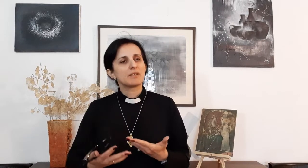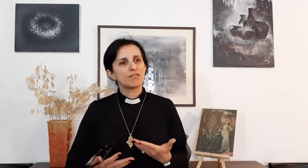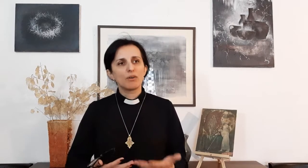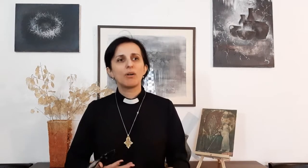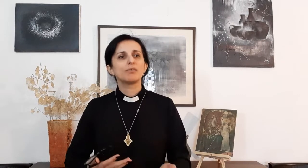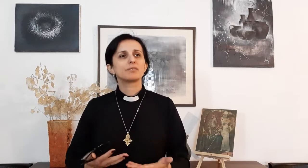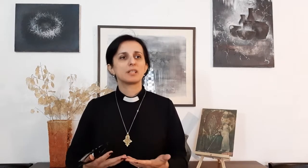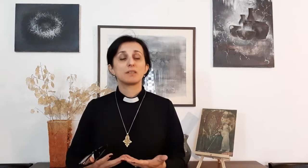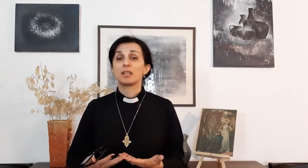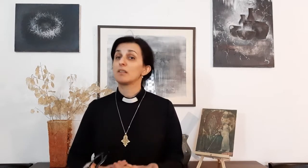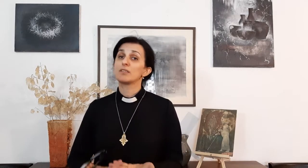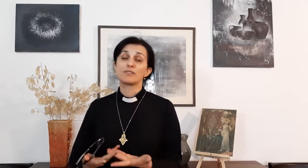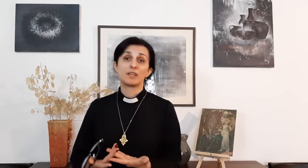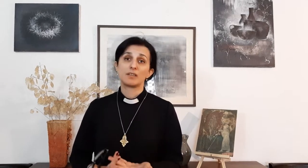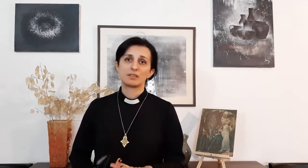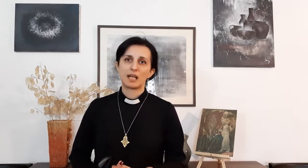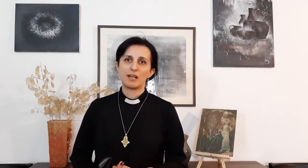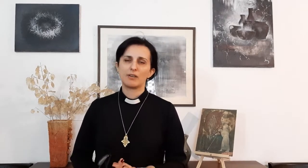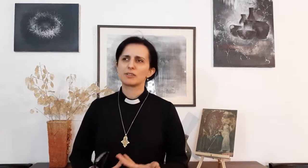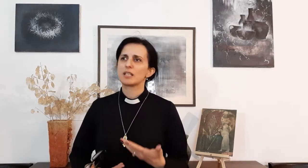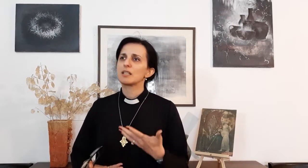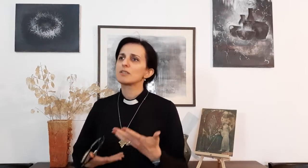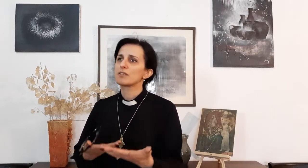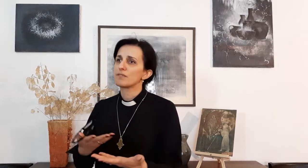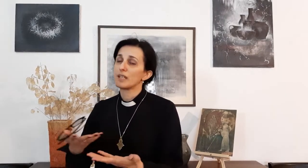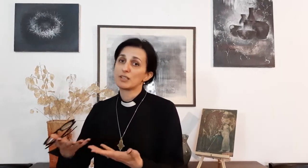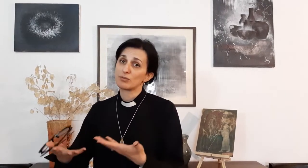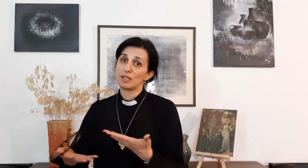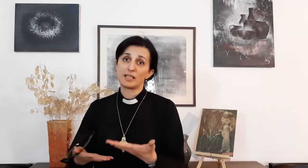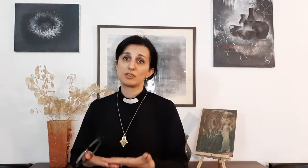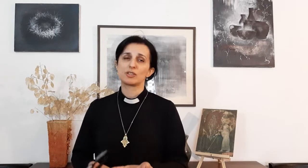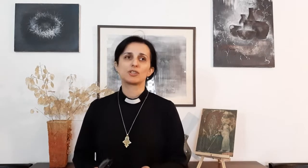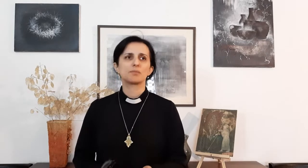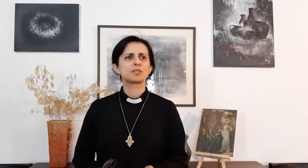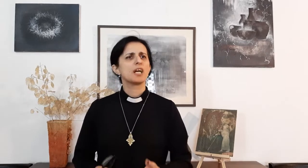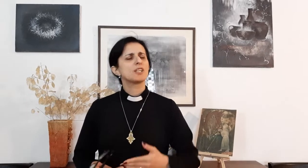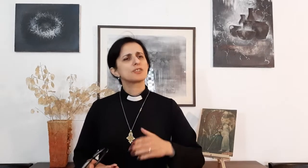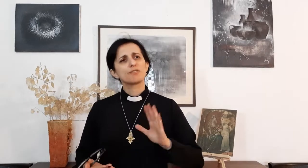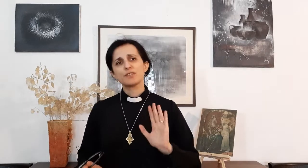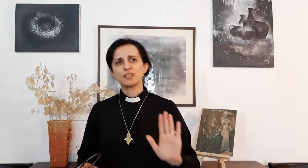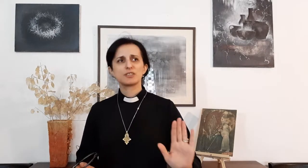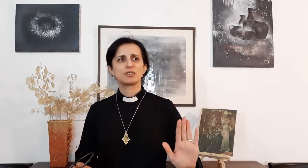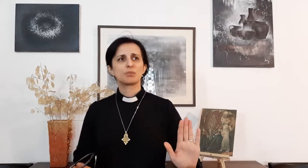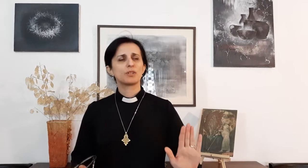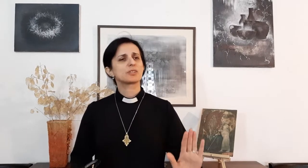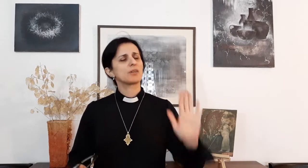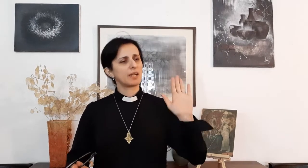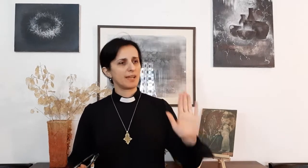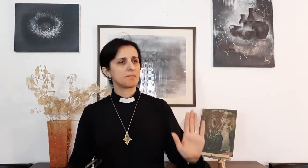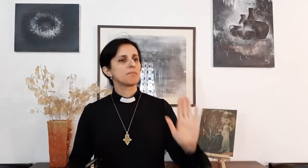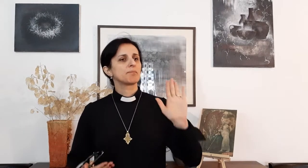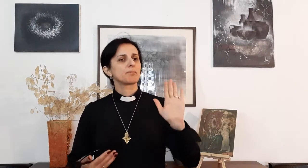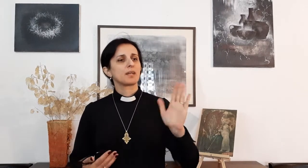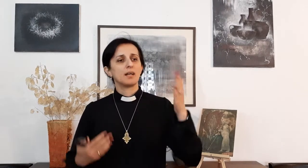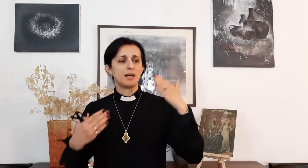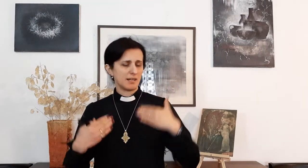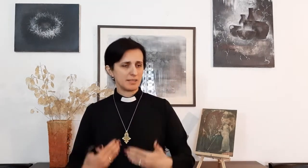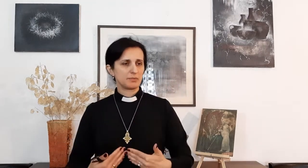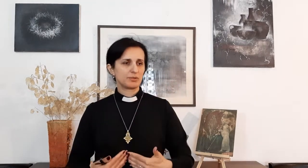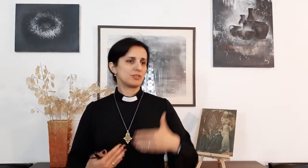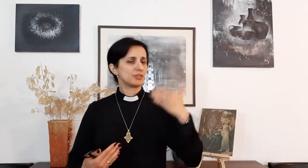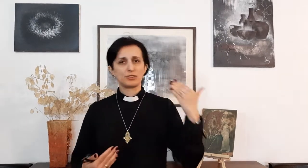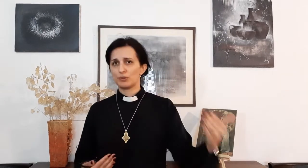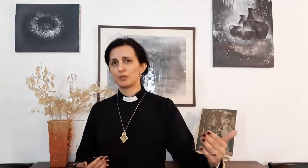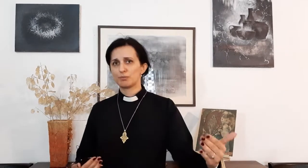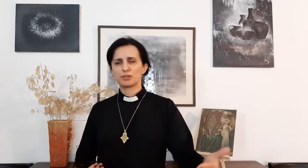be involved in interfaith dialogues, interfaith relationships. So first it was, okay, I